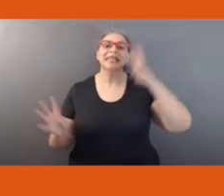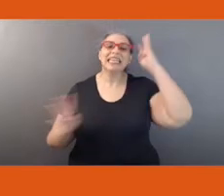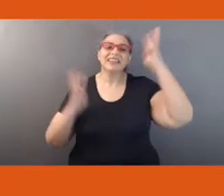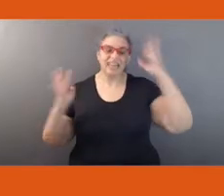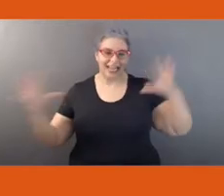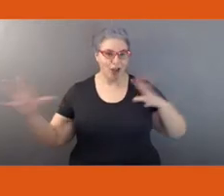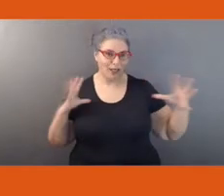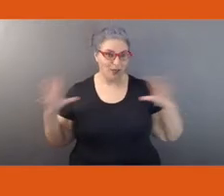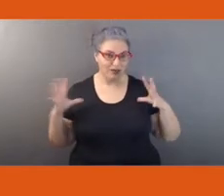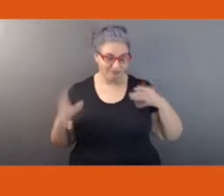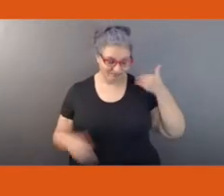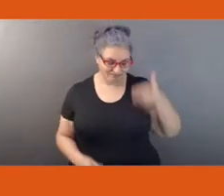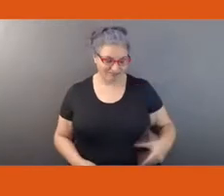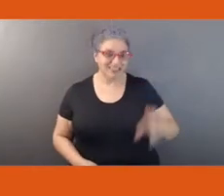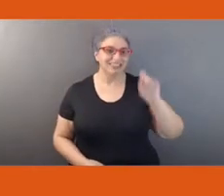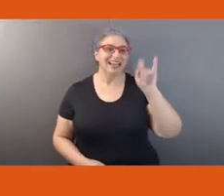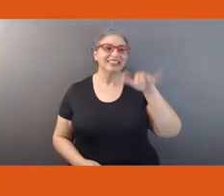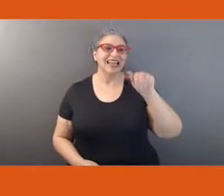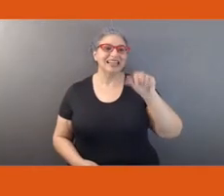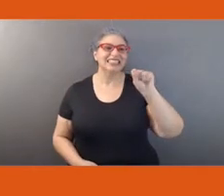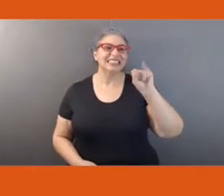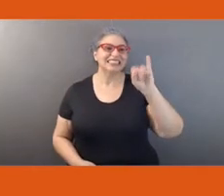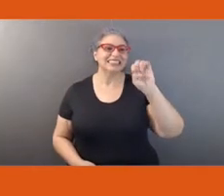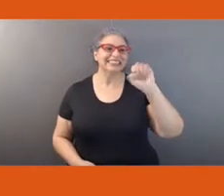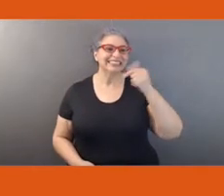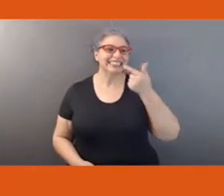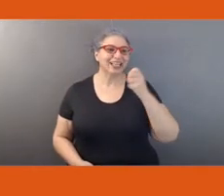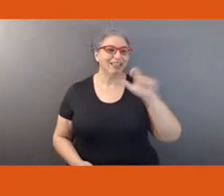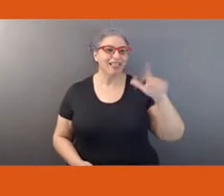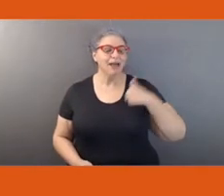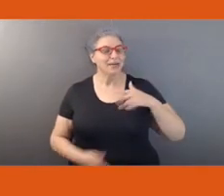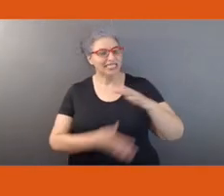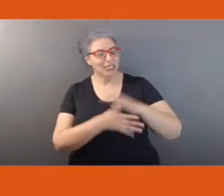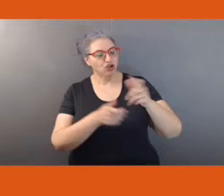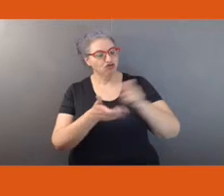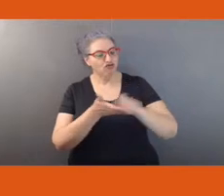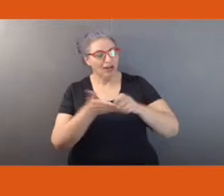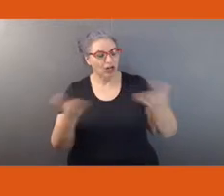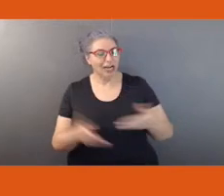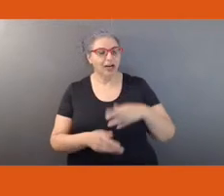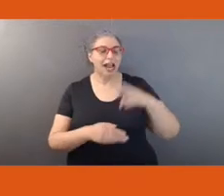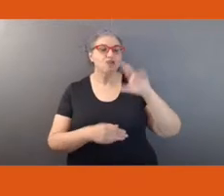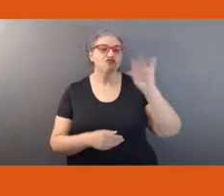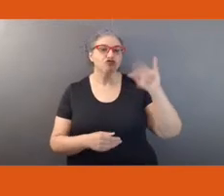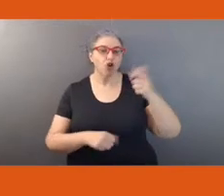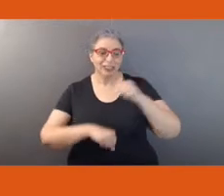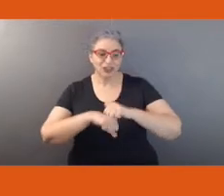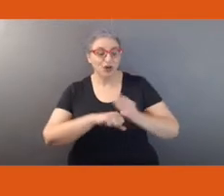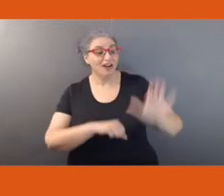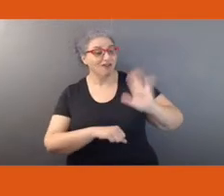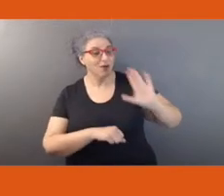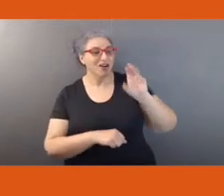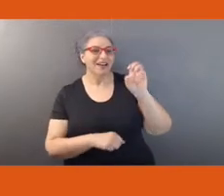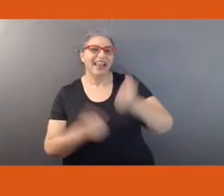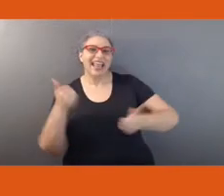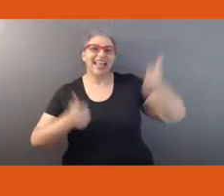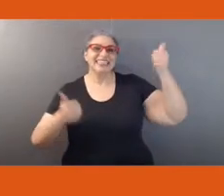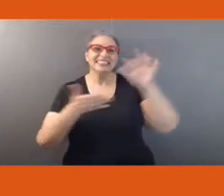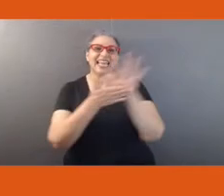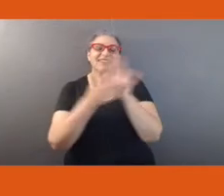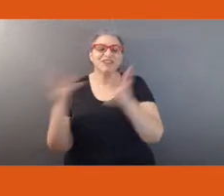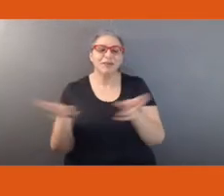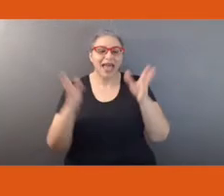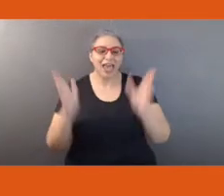Women Innovating Hollywood. I'm Tatiana Siegel, senior writer at Rolling Stone and former executive film editor at The Hollywood